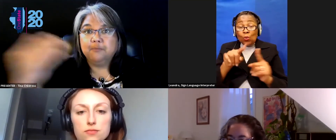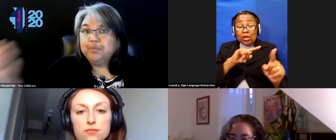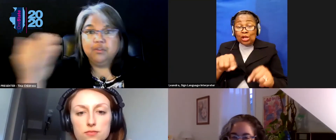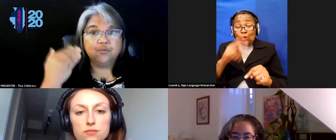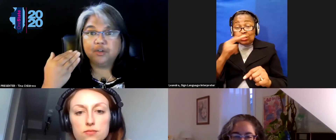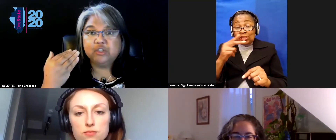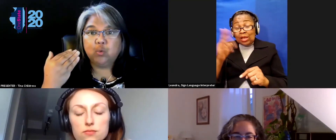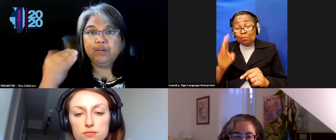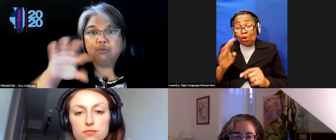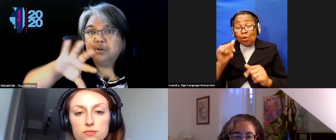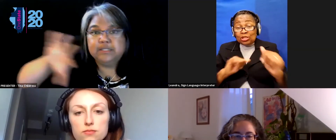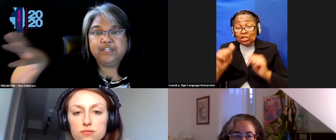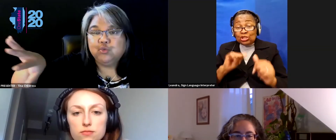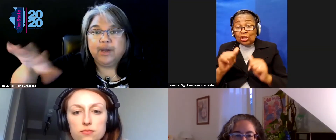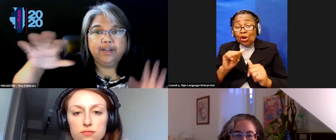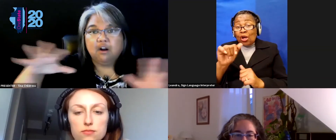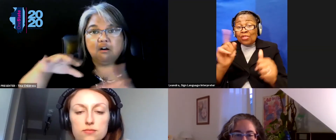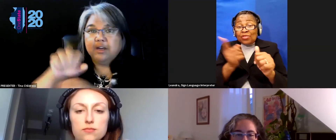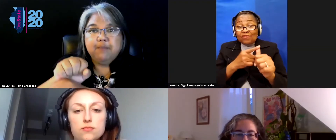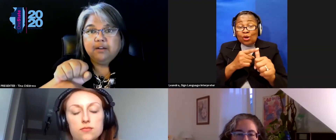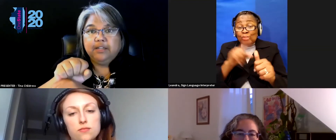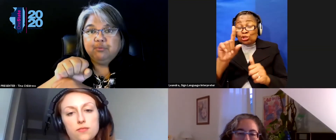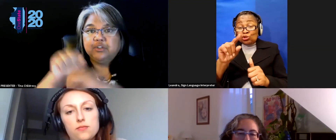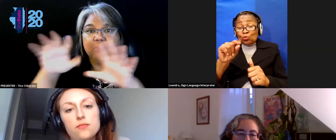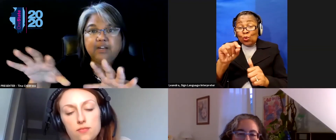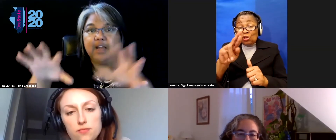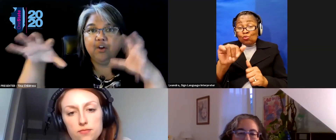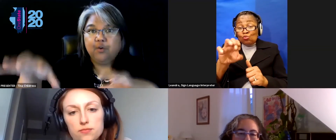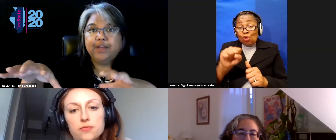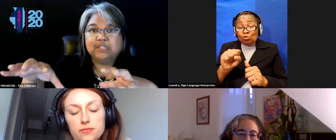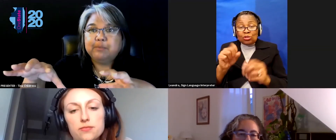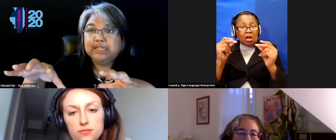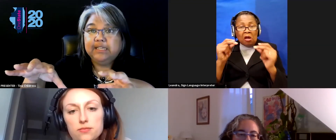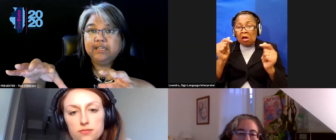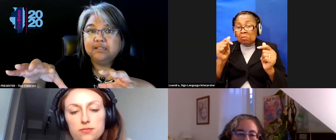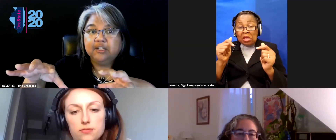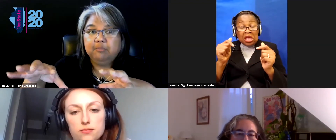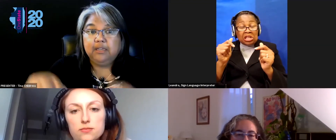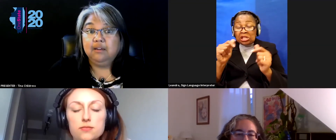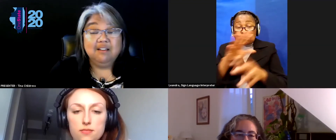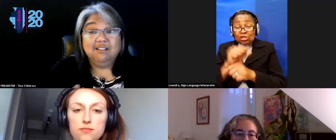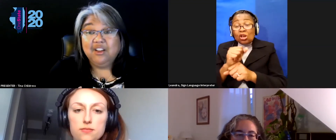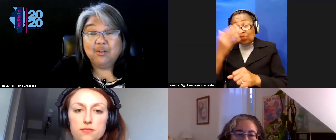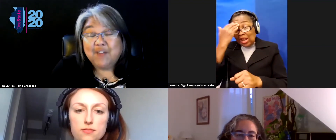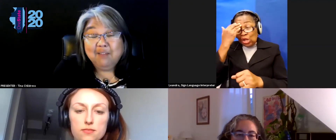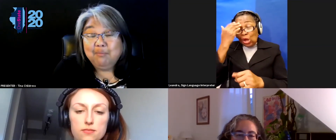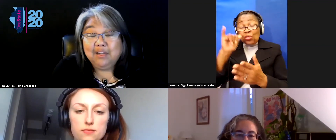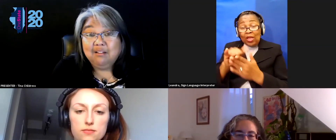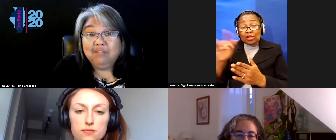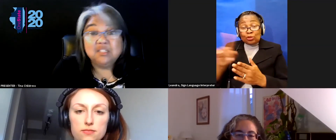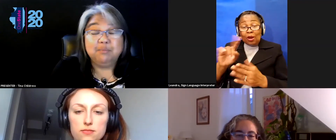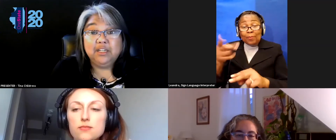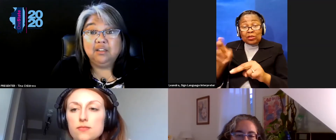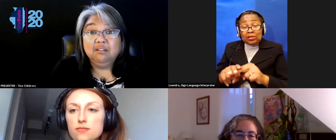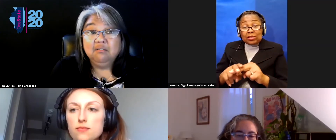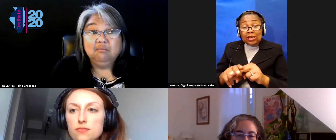there, the first 20 rows stage right are automatically reserved. And I know that's where my seating is going to be. If I make